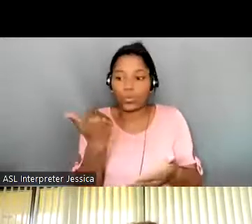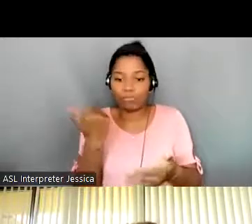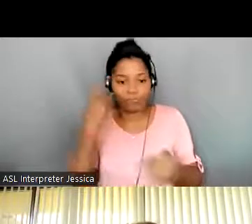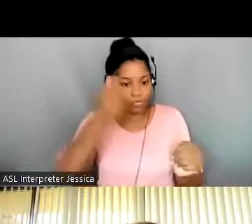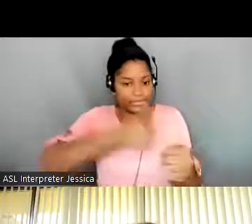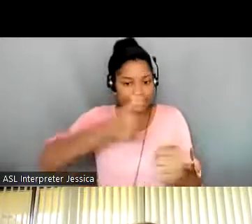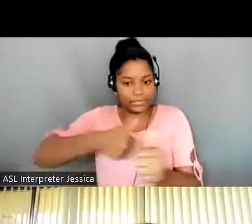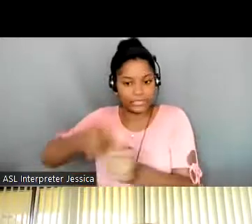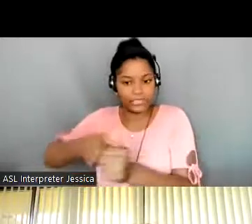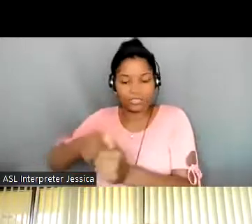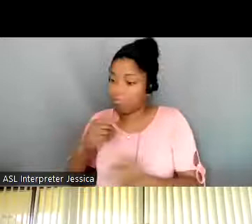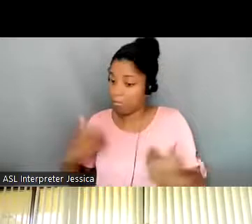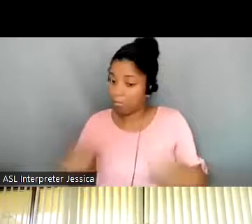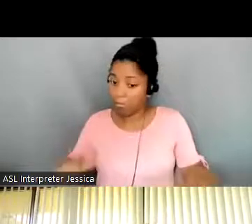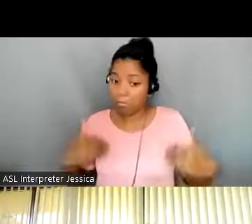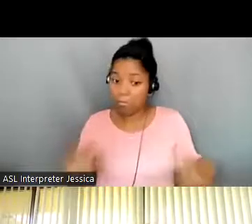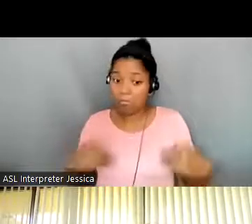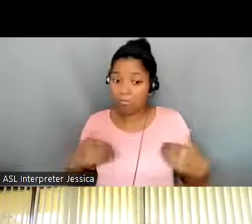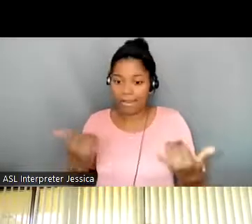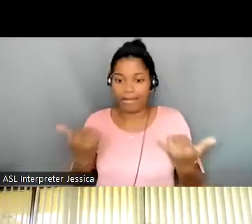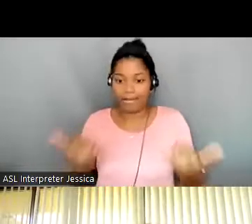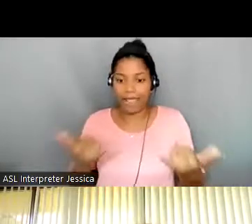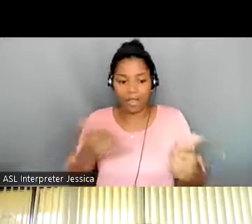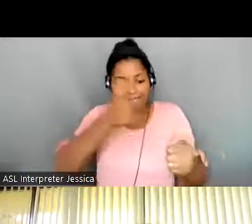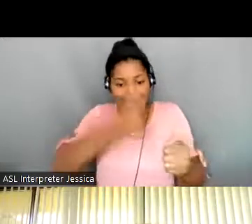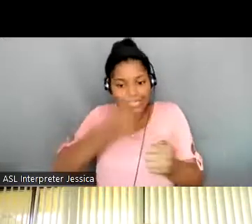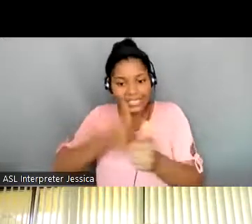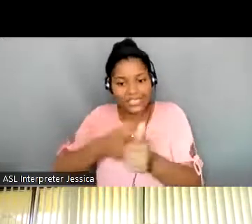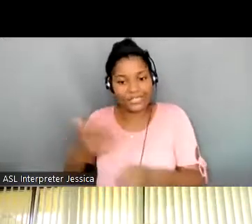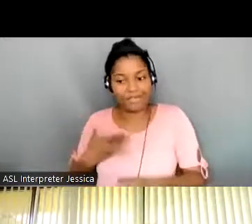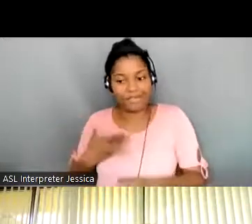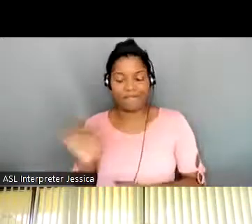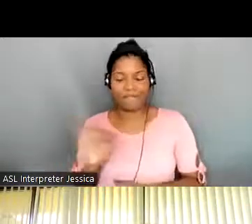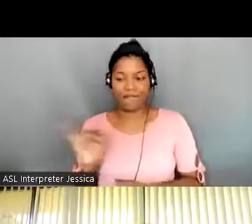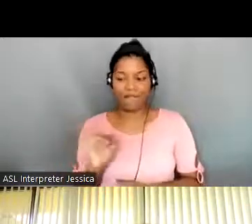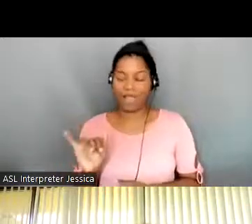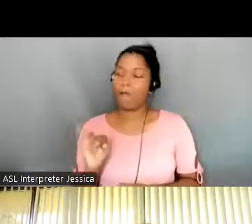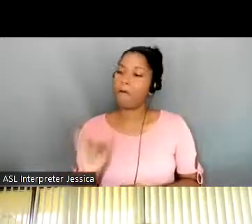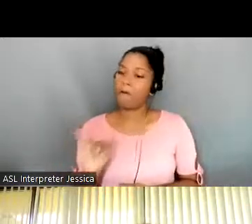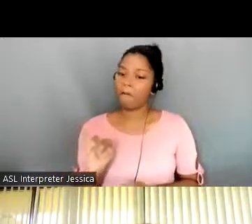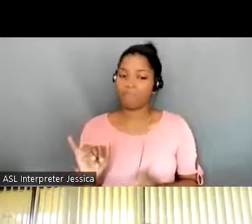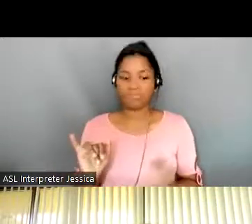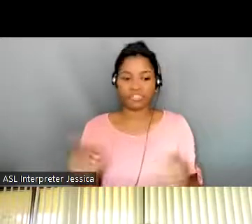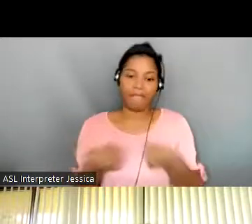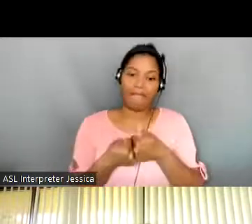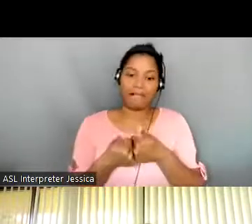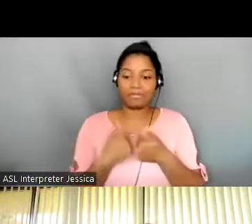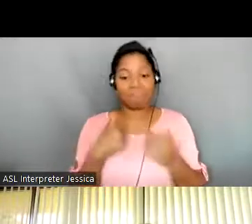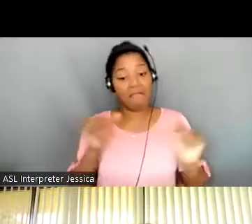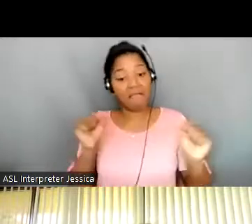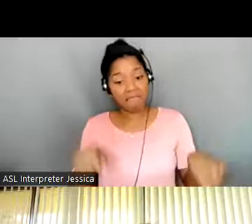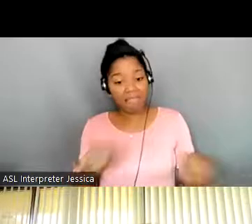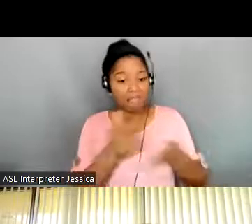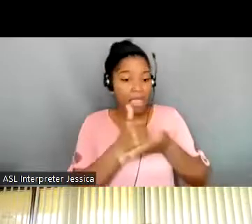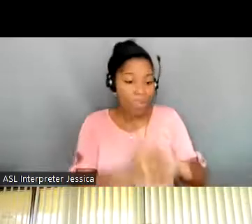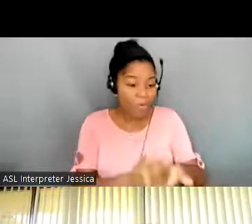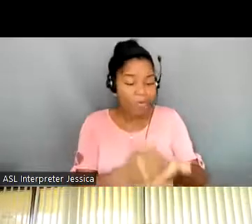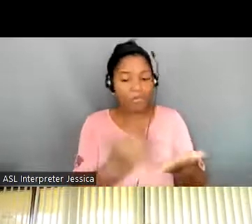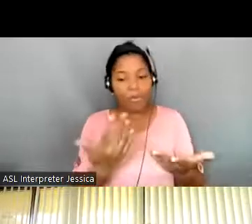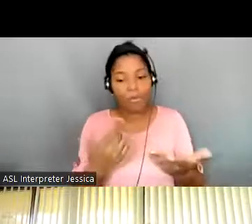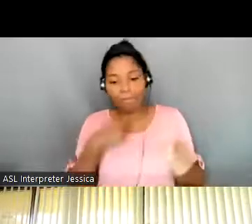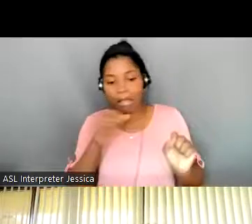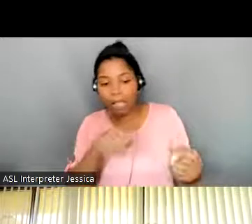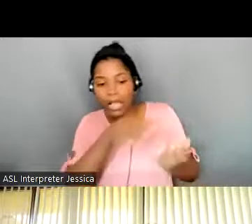at making them feel like they've each got reciprocity, something to give and something to take away from that